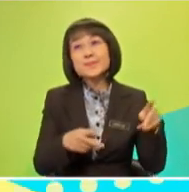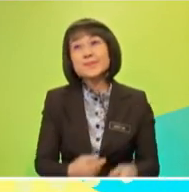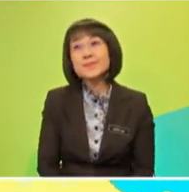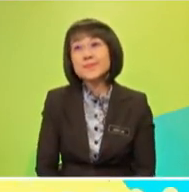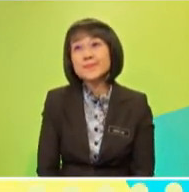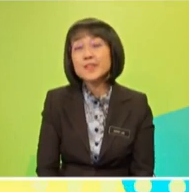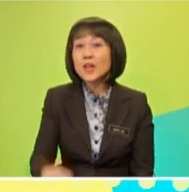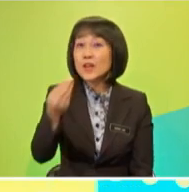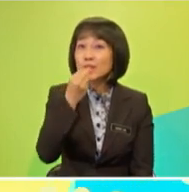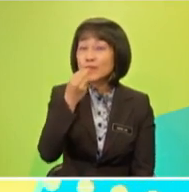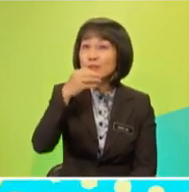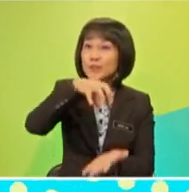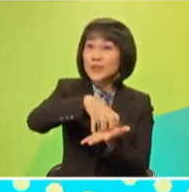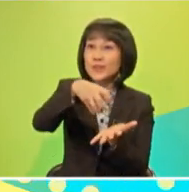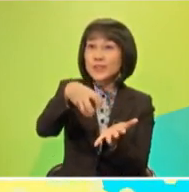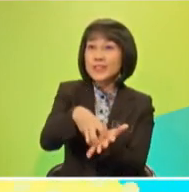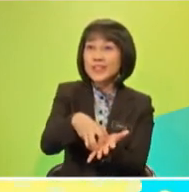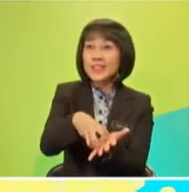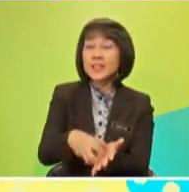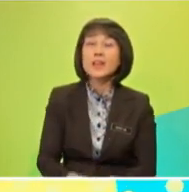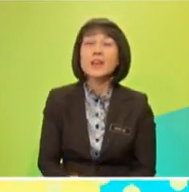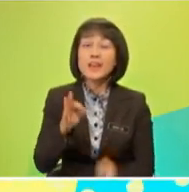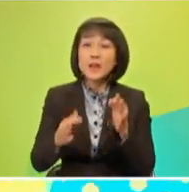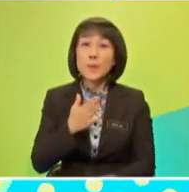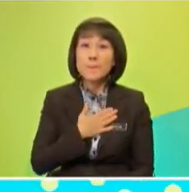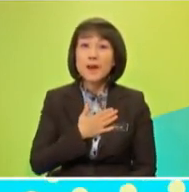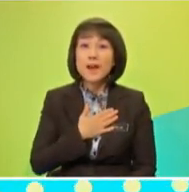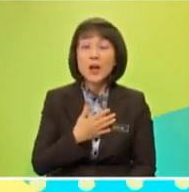Food and cake, and if it's my birthday party, the gifts.